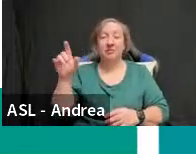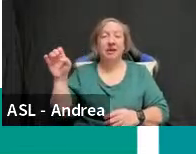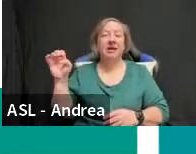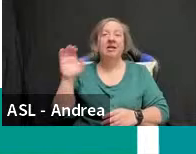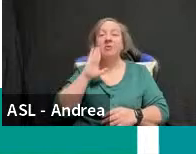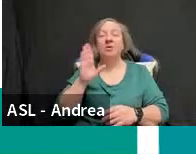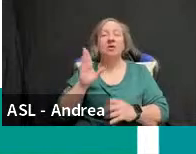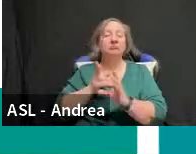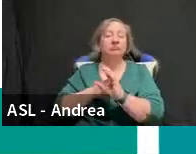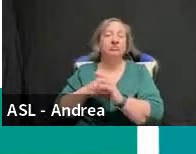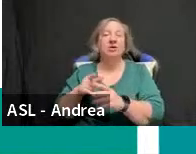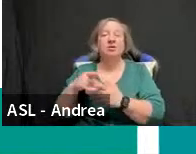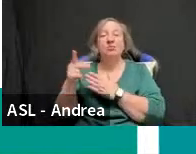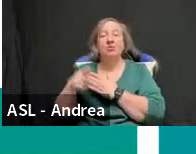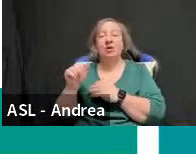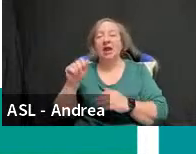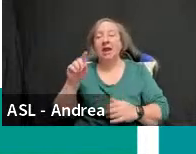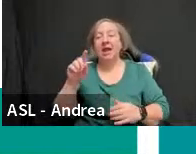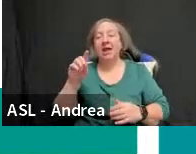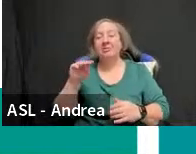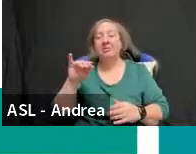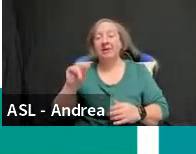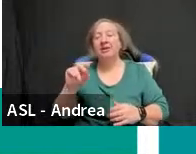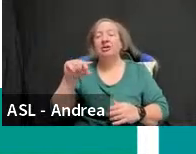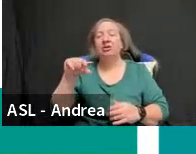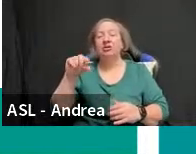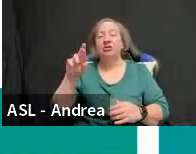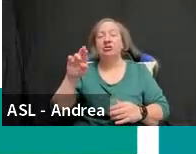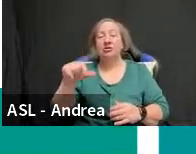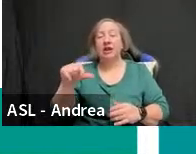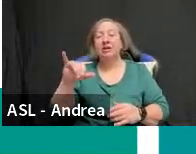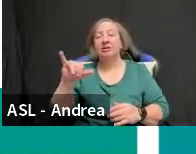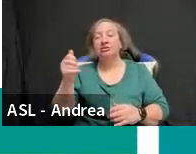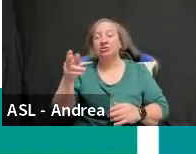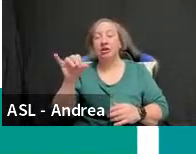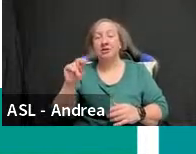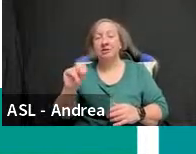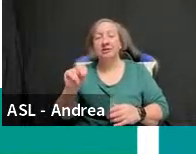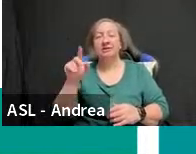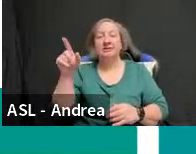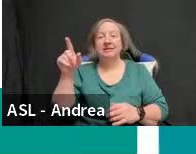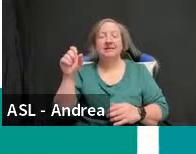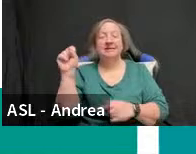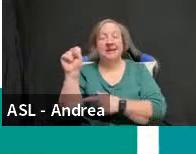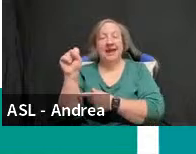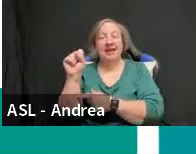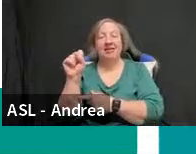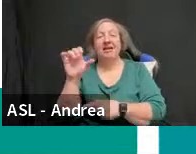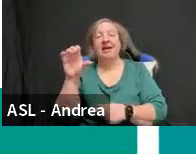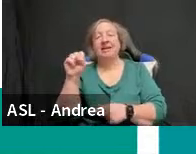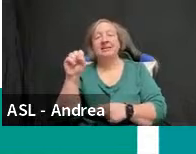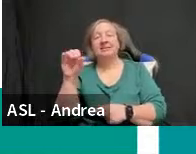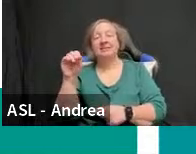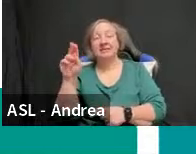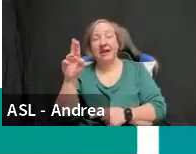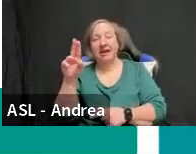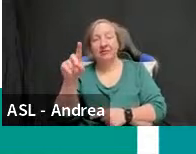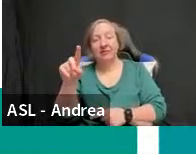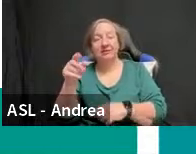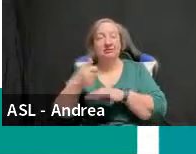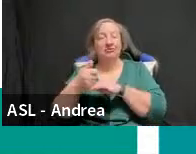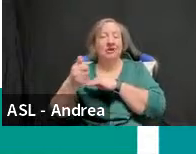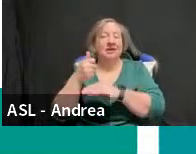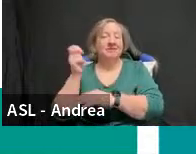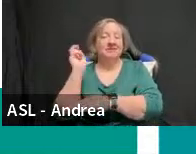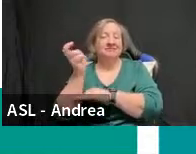program administrator, Greg Johnson, and they are up in Seattle at a sound transit meeting. And so today